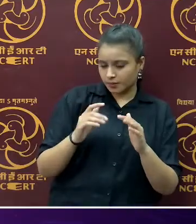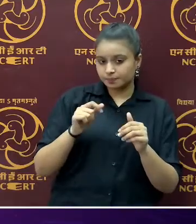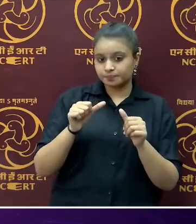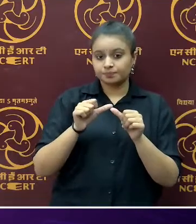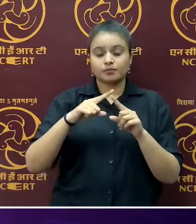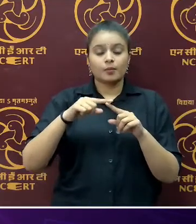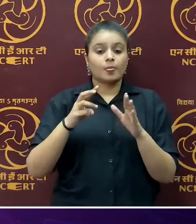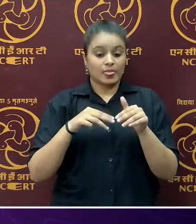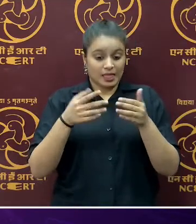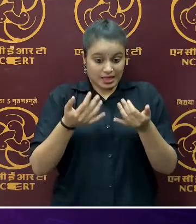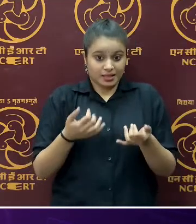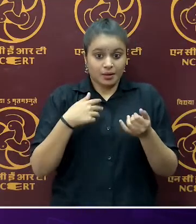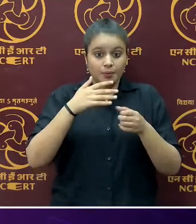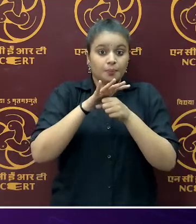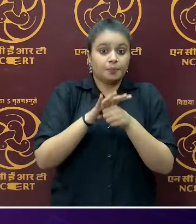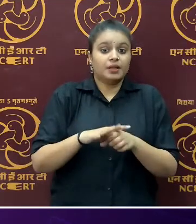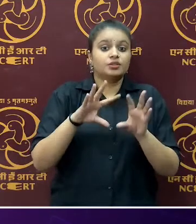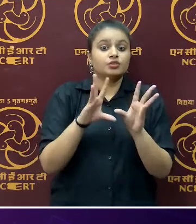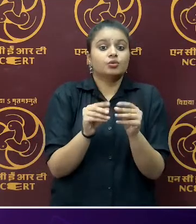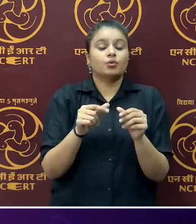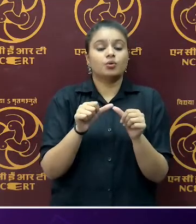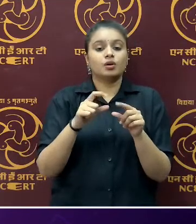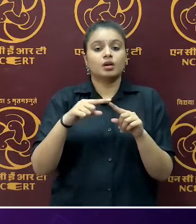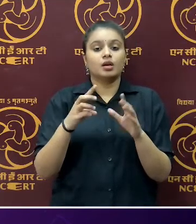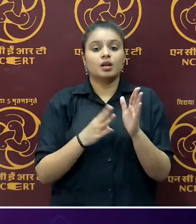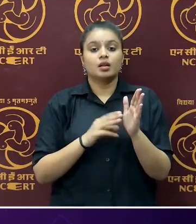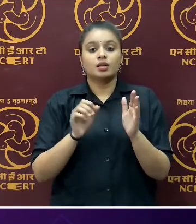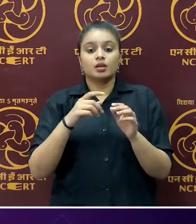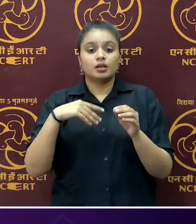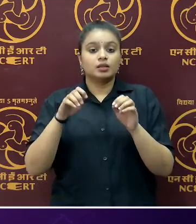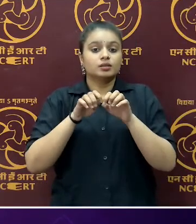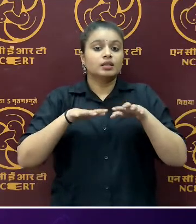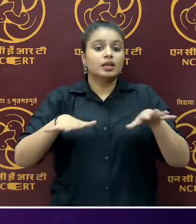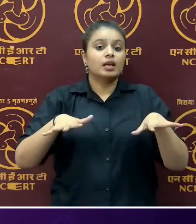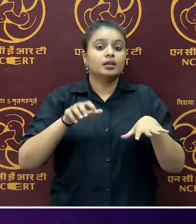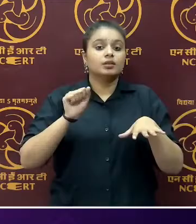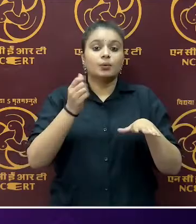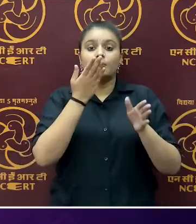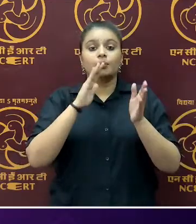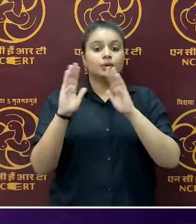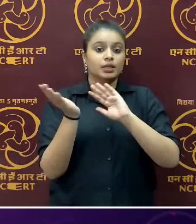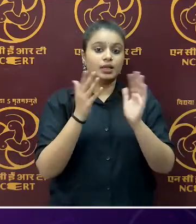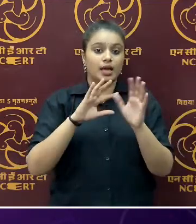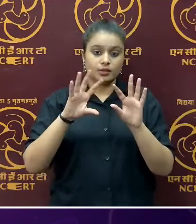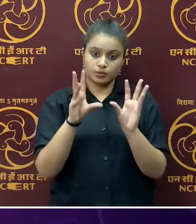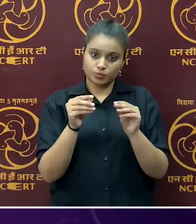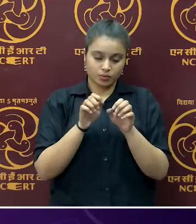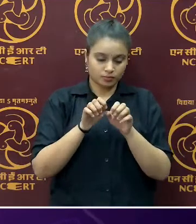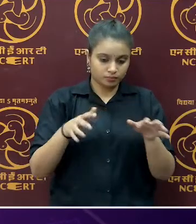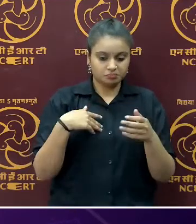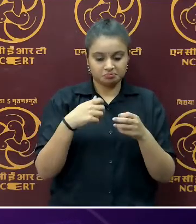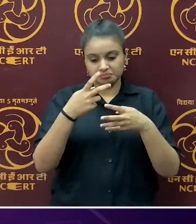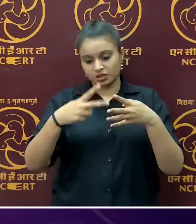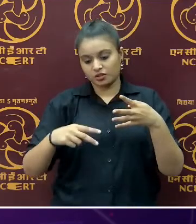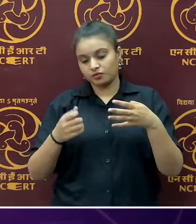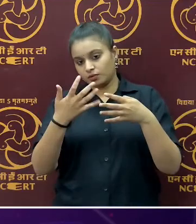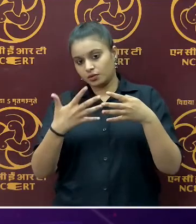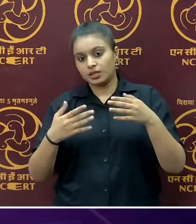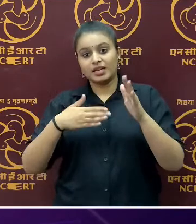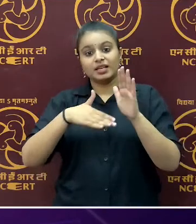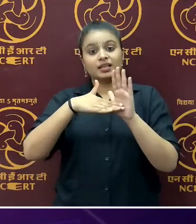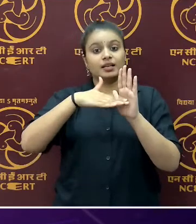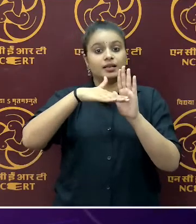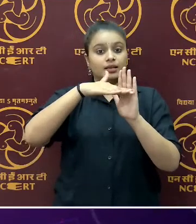atmospheric pressure, as the name is suggesting, that it is exerted by the gases. Right? We have different layers also.